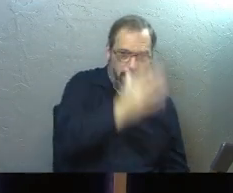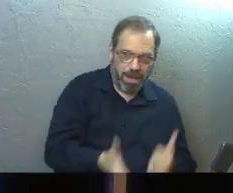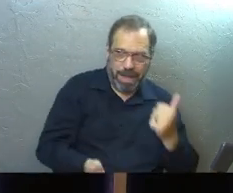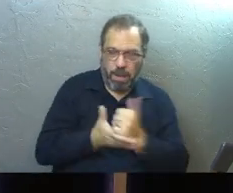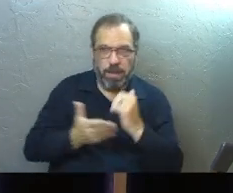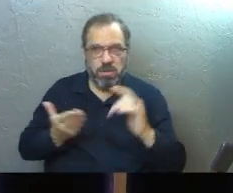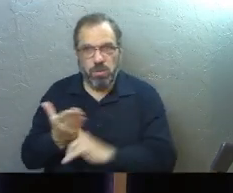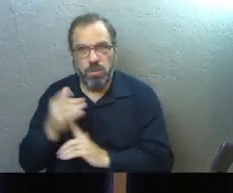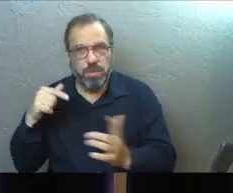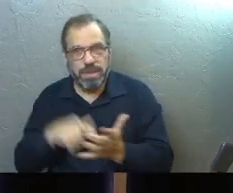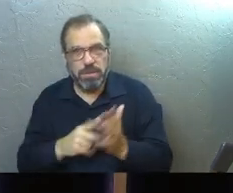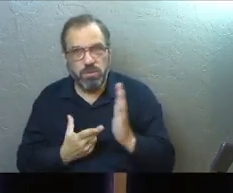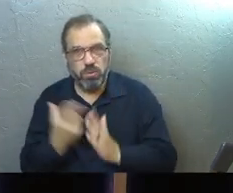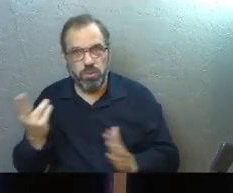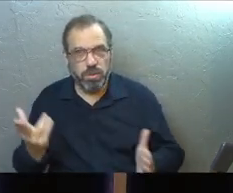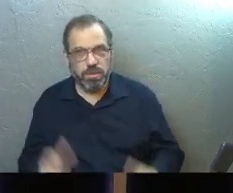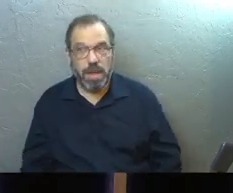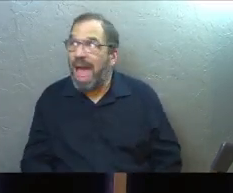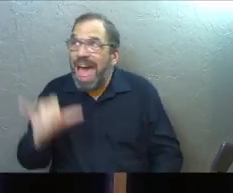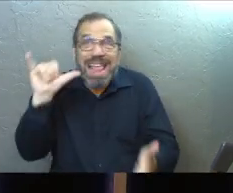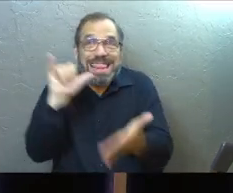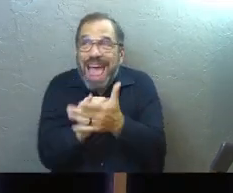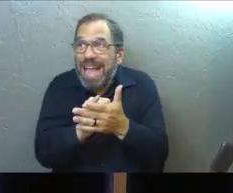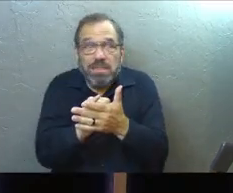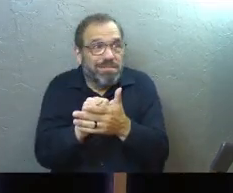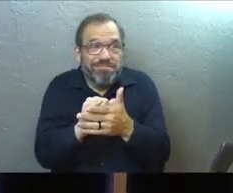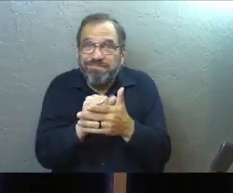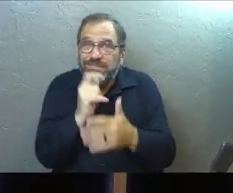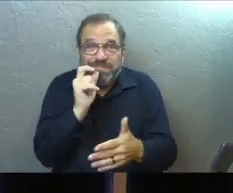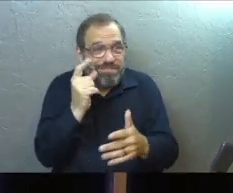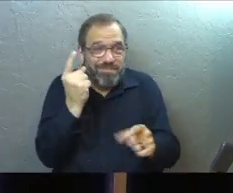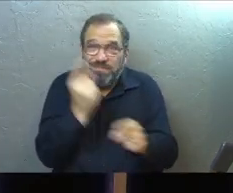get us through. Amen. That's how it works.